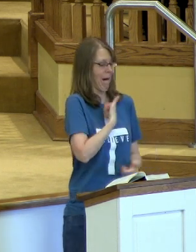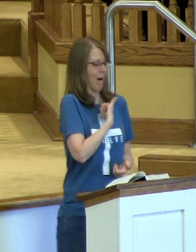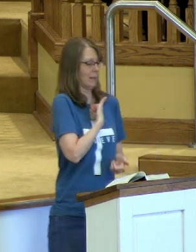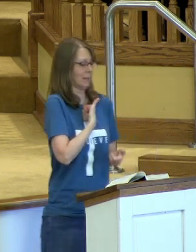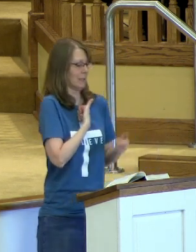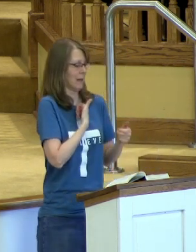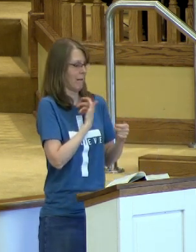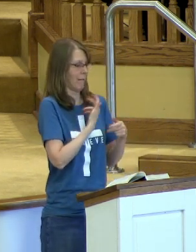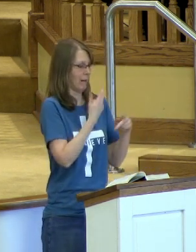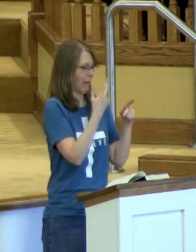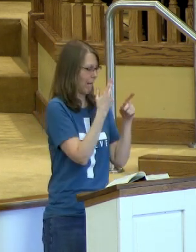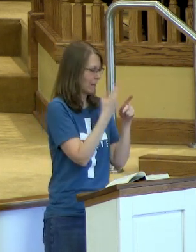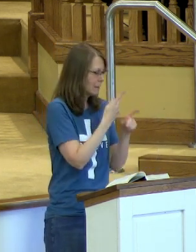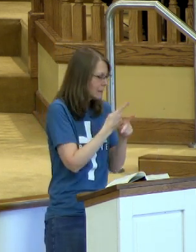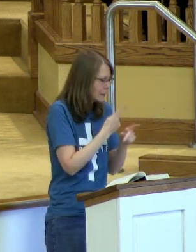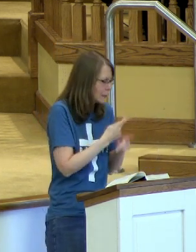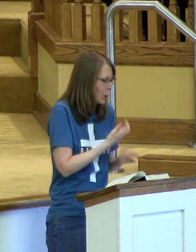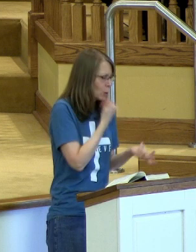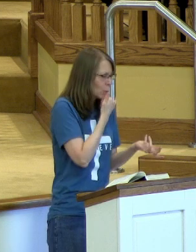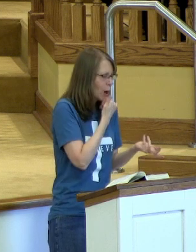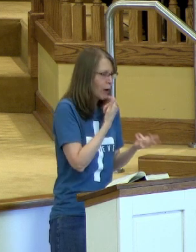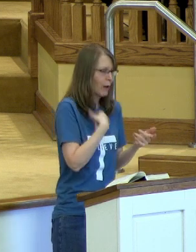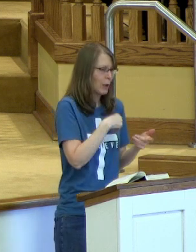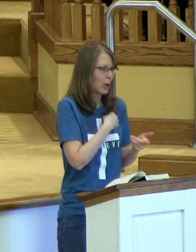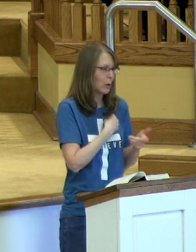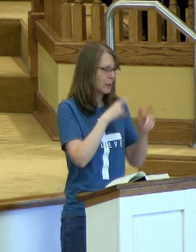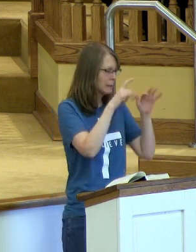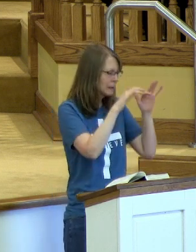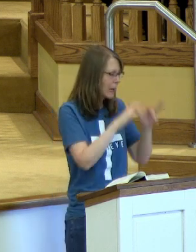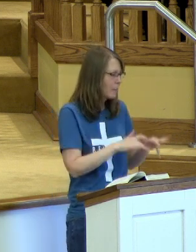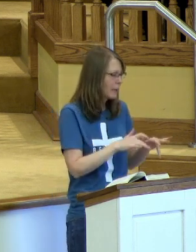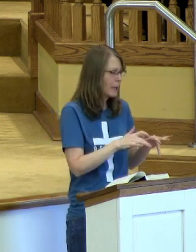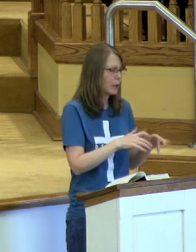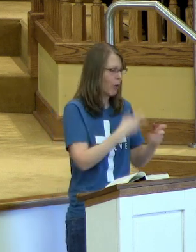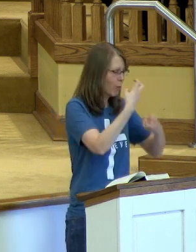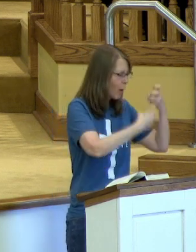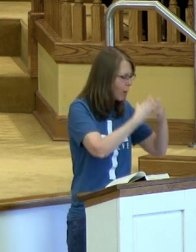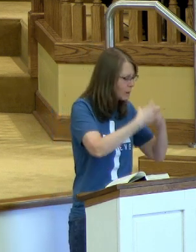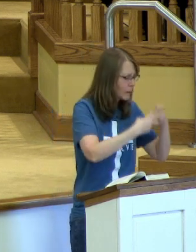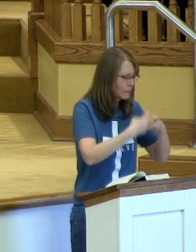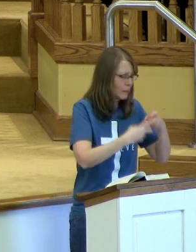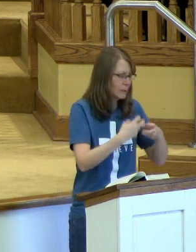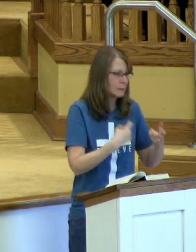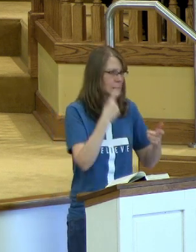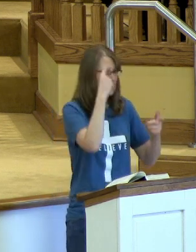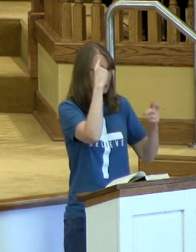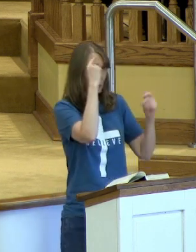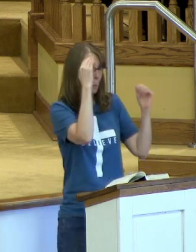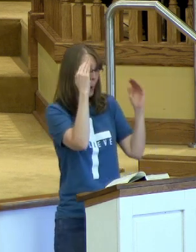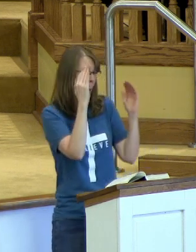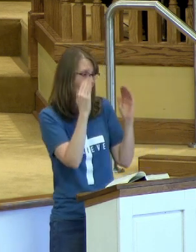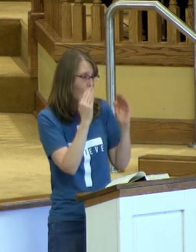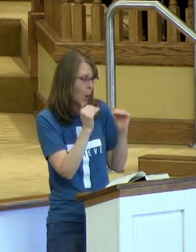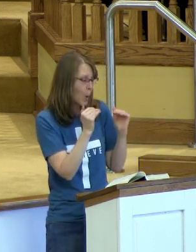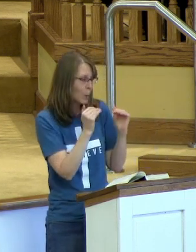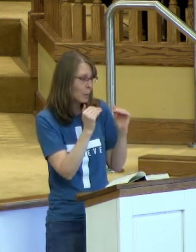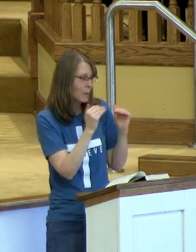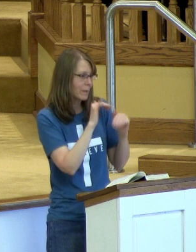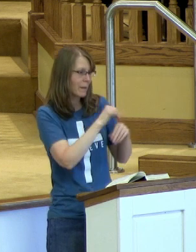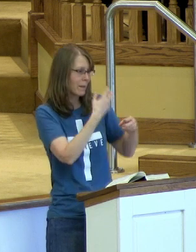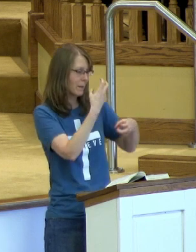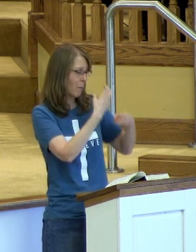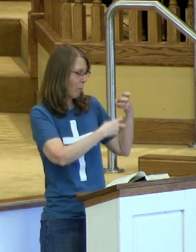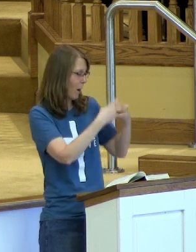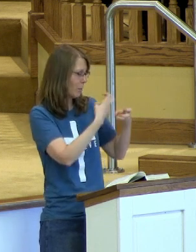in symptoms, right? You type in symptoms and then you hope that that symptom search, what is it called? SEO,